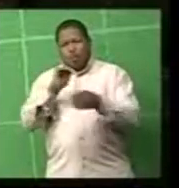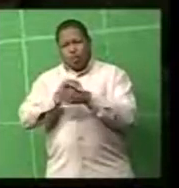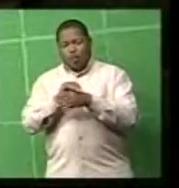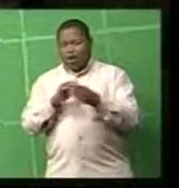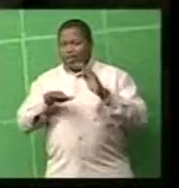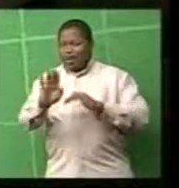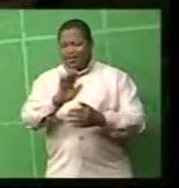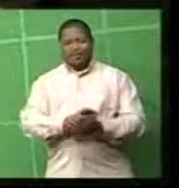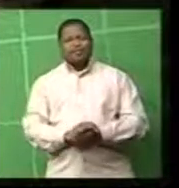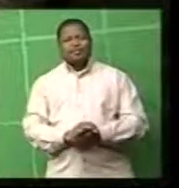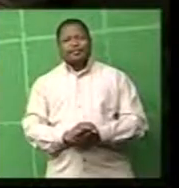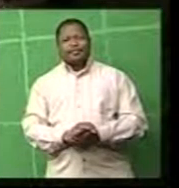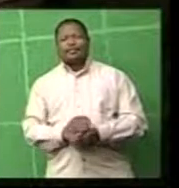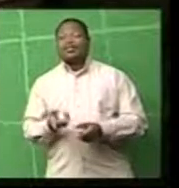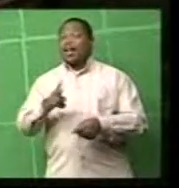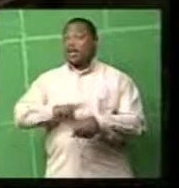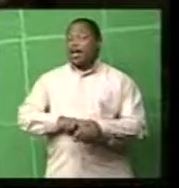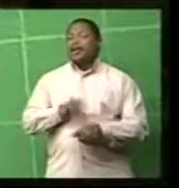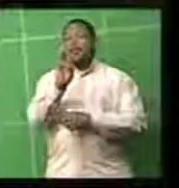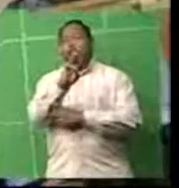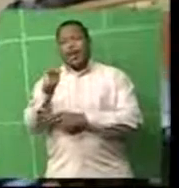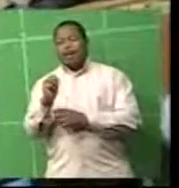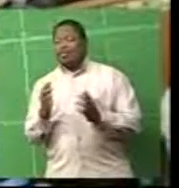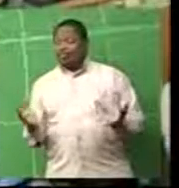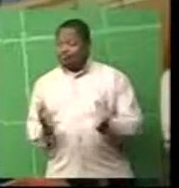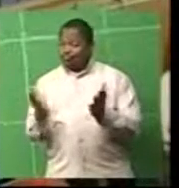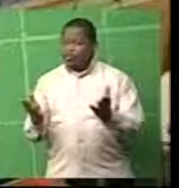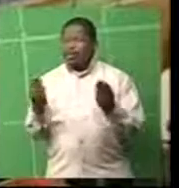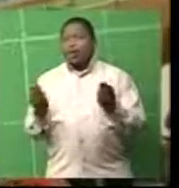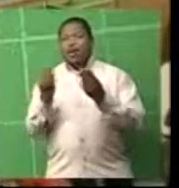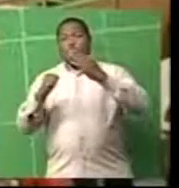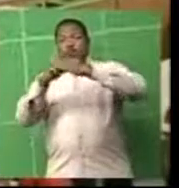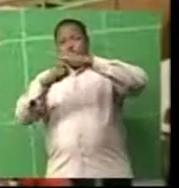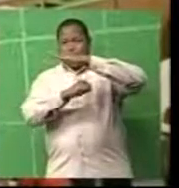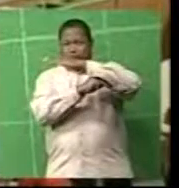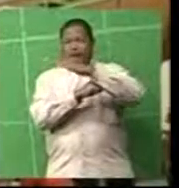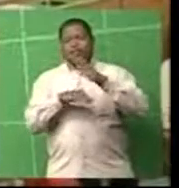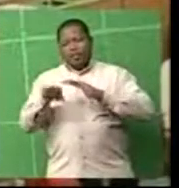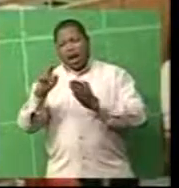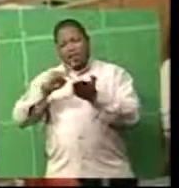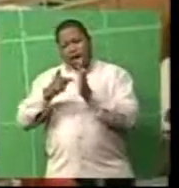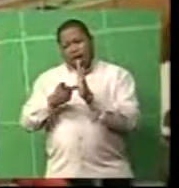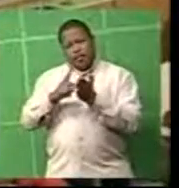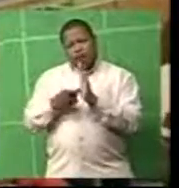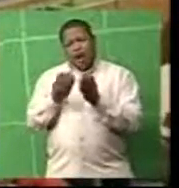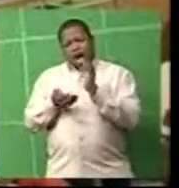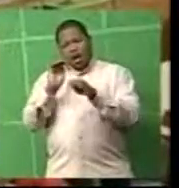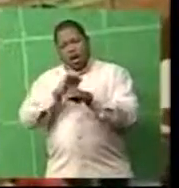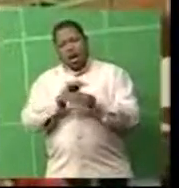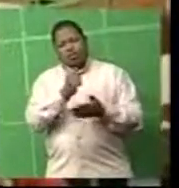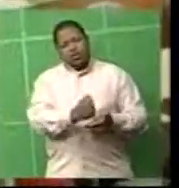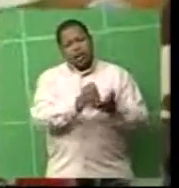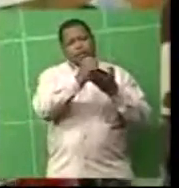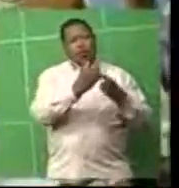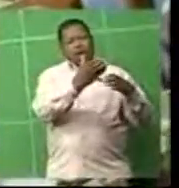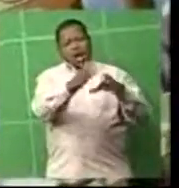HIV, for everyone who are with HIV. Here's one who terrestrial mayonnaise the it